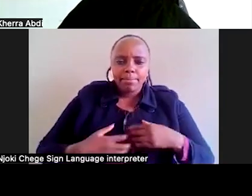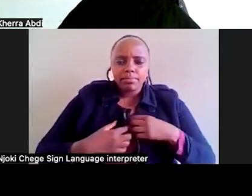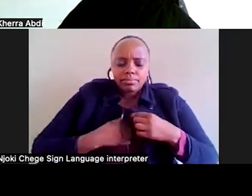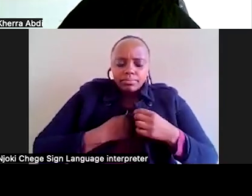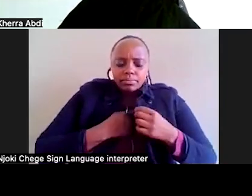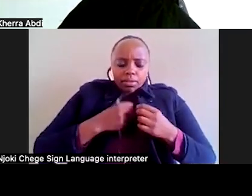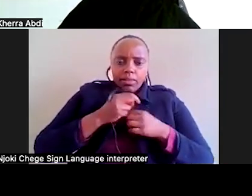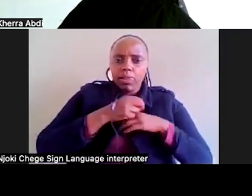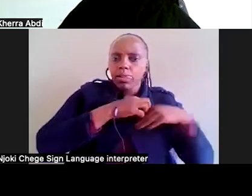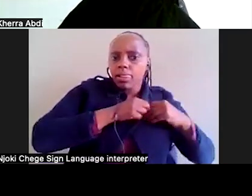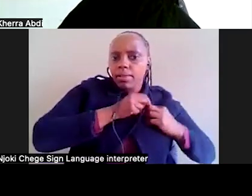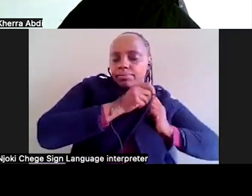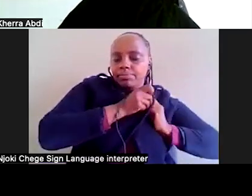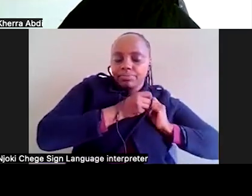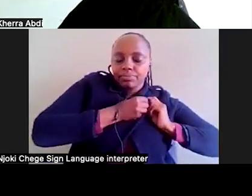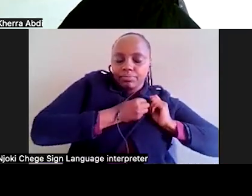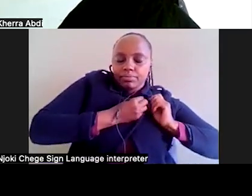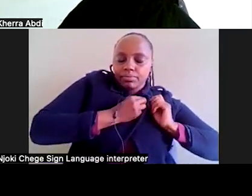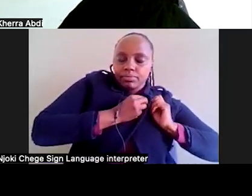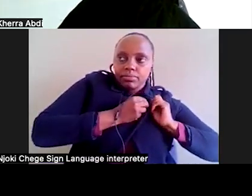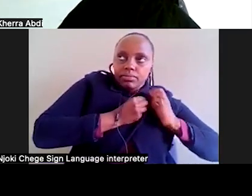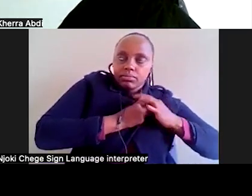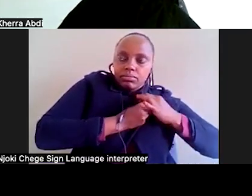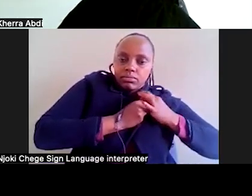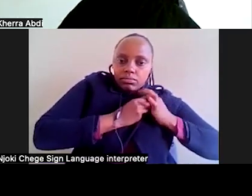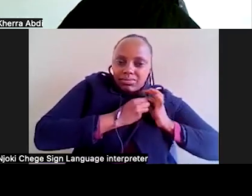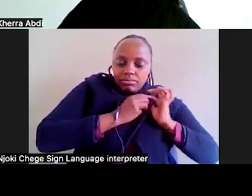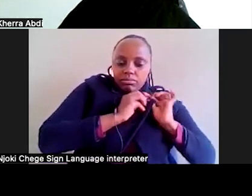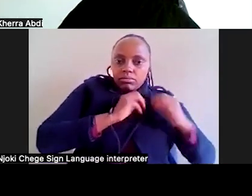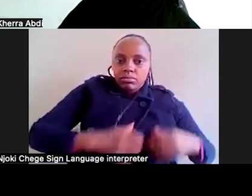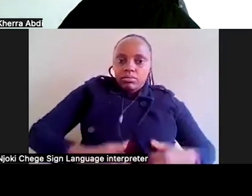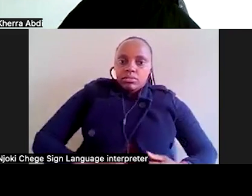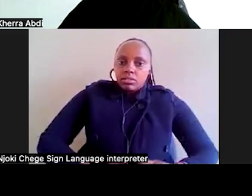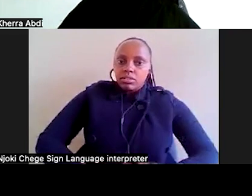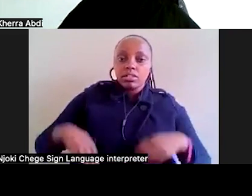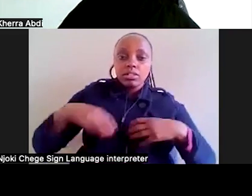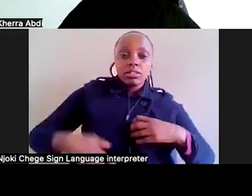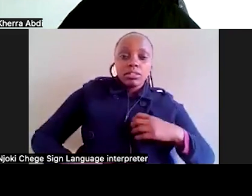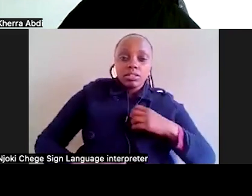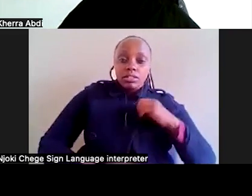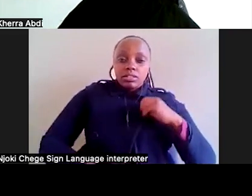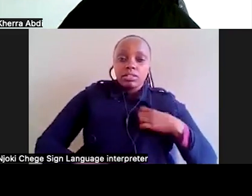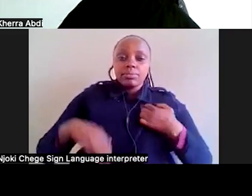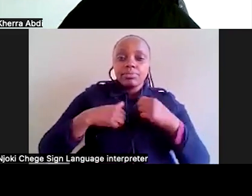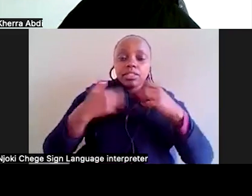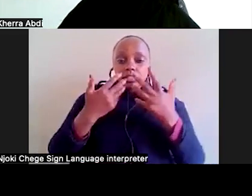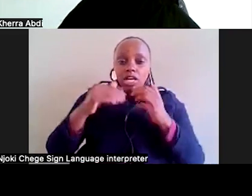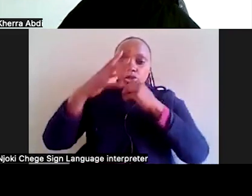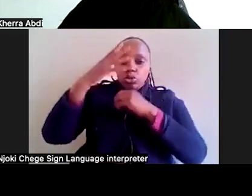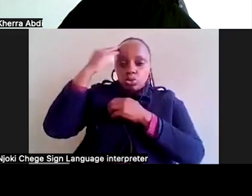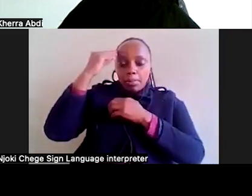religious and community leaders. In Somaliland, I would like to say that the context is